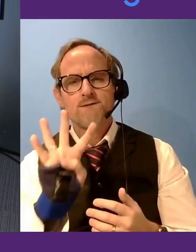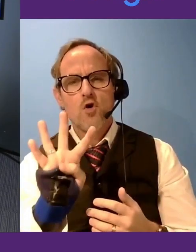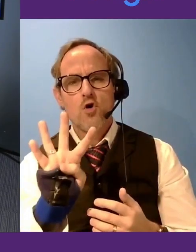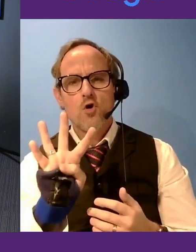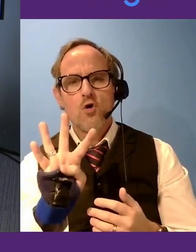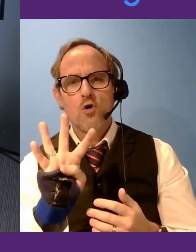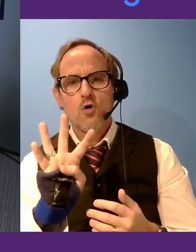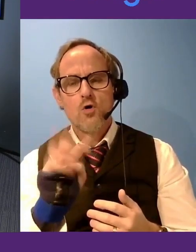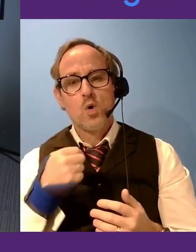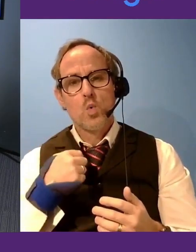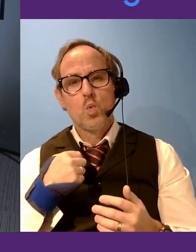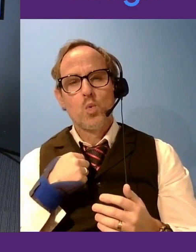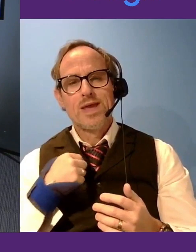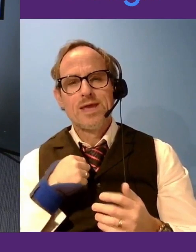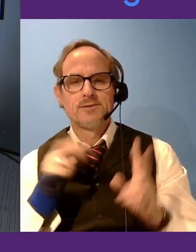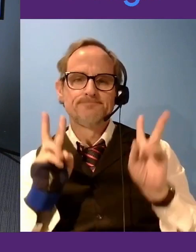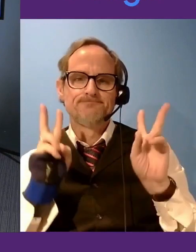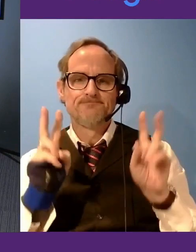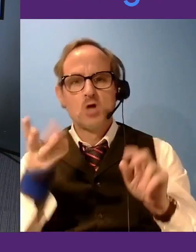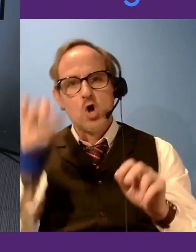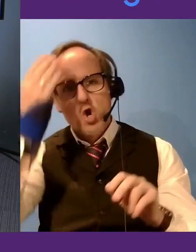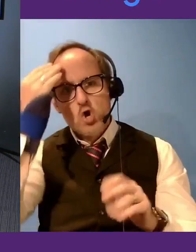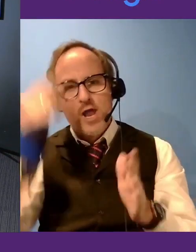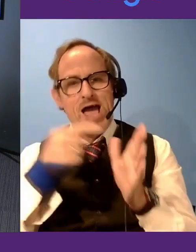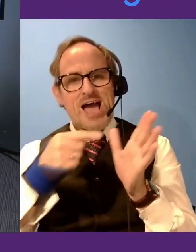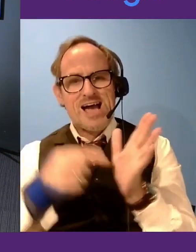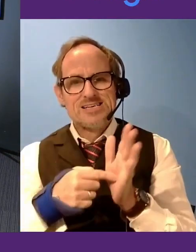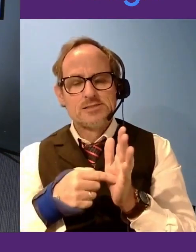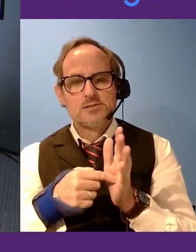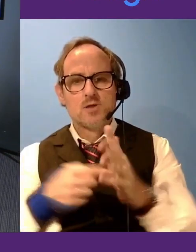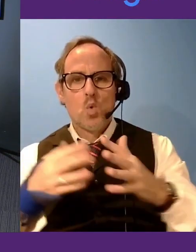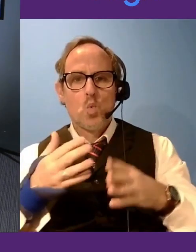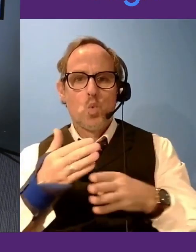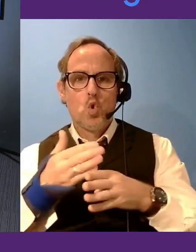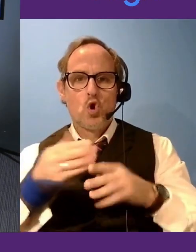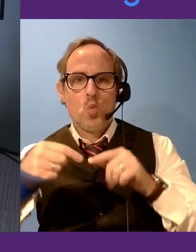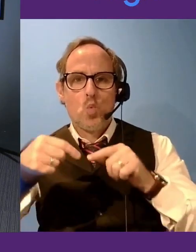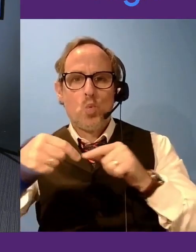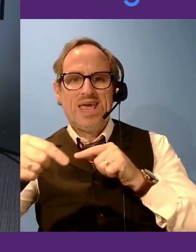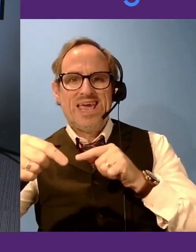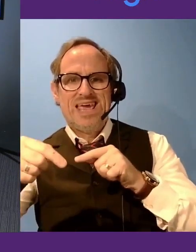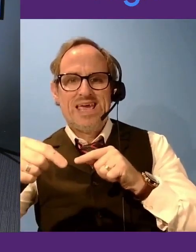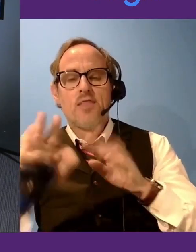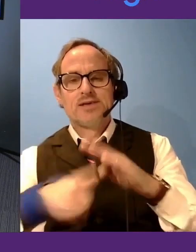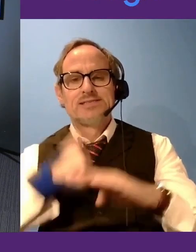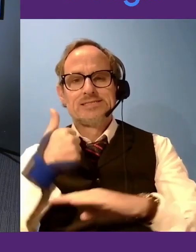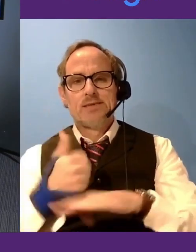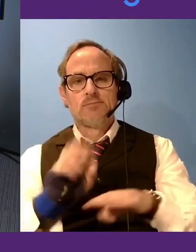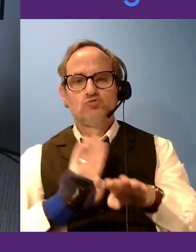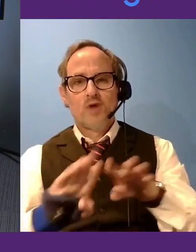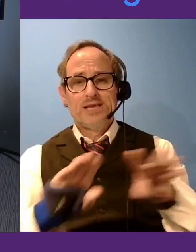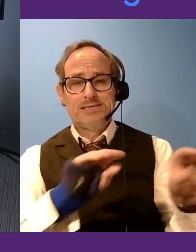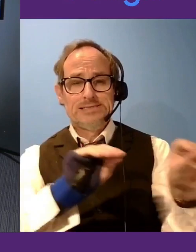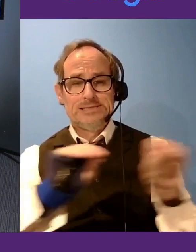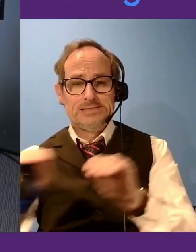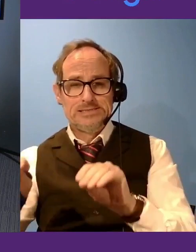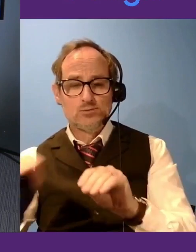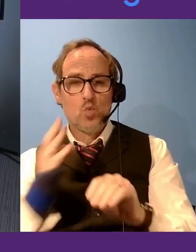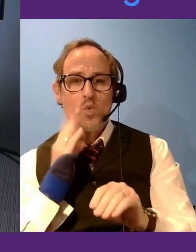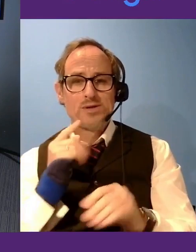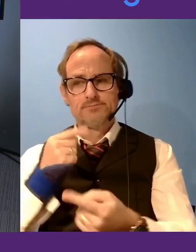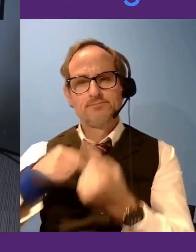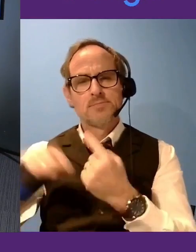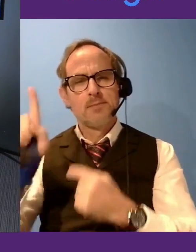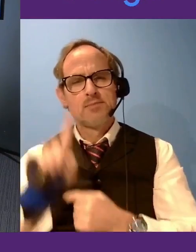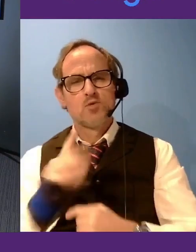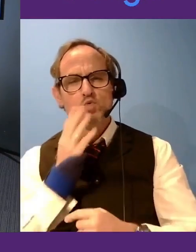week, and I ran some accessibility training during that, showing how things are difficult to use when you're using assistive technology. But one of